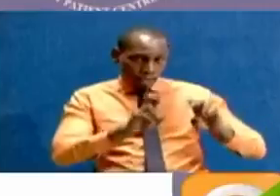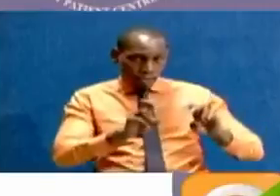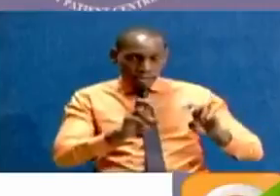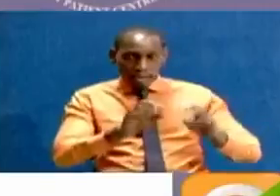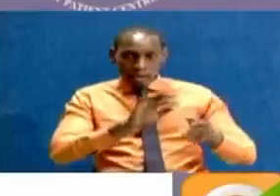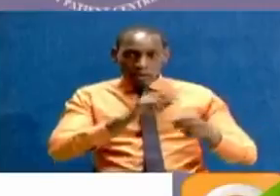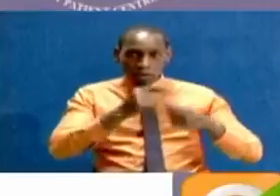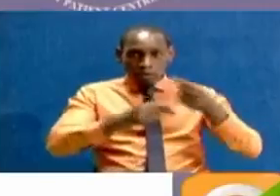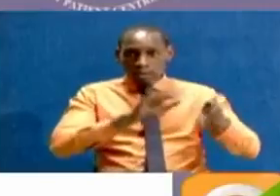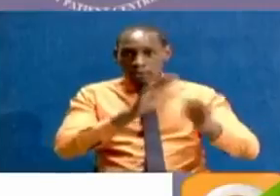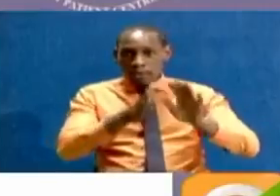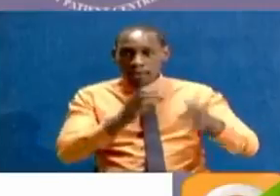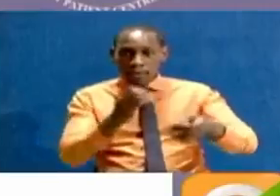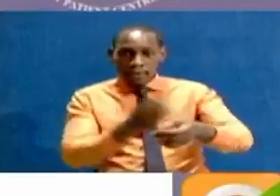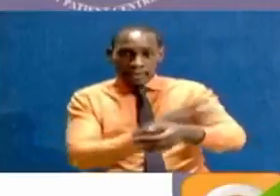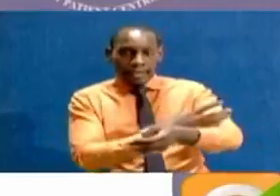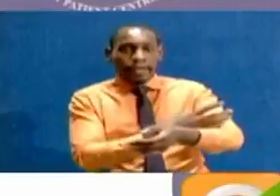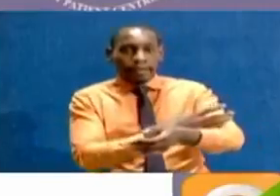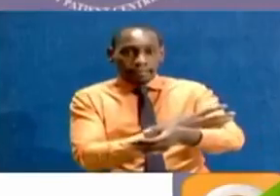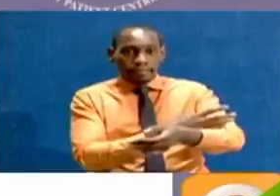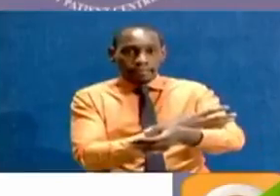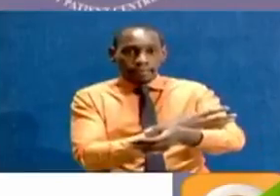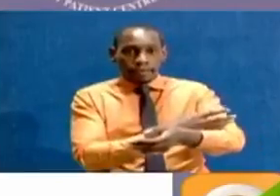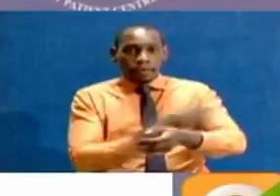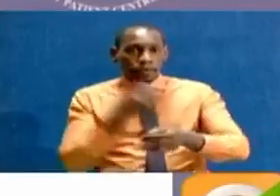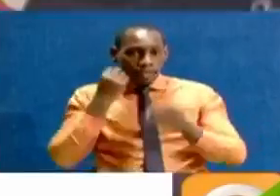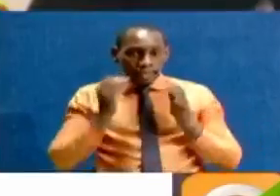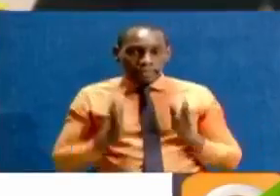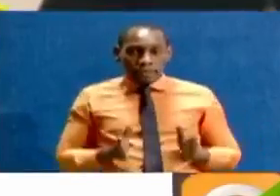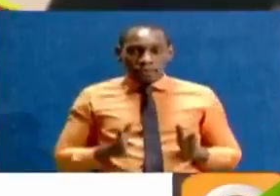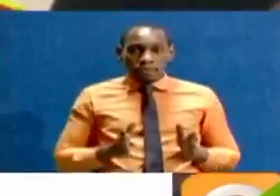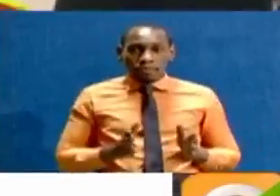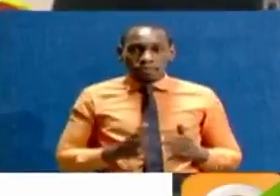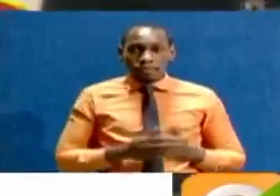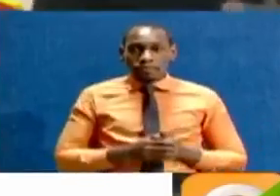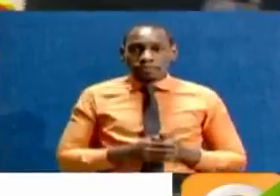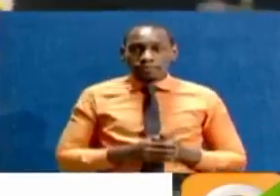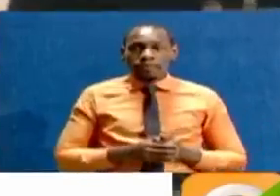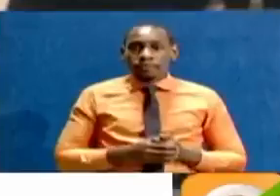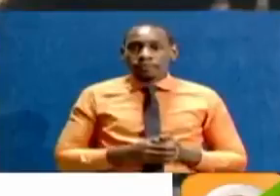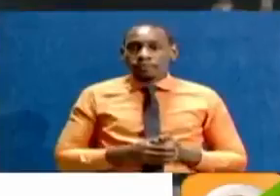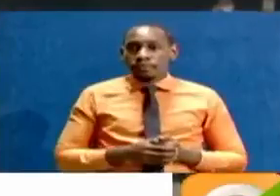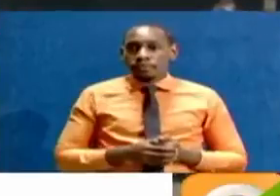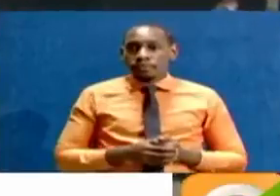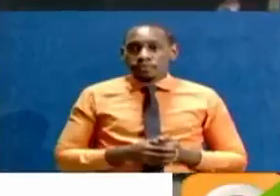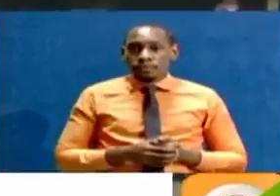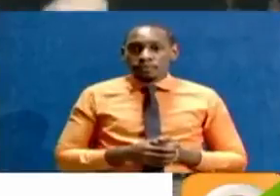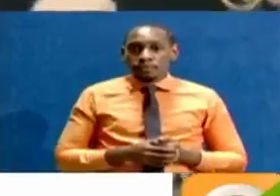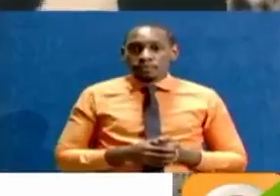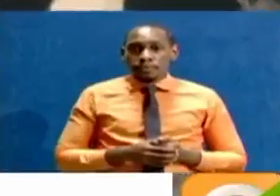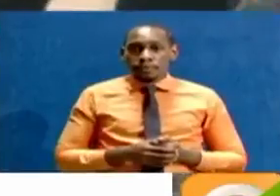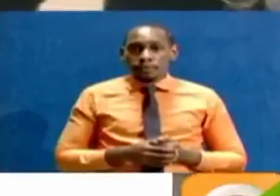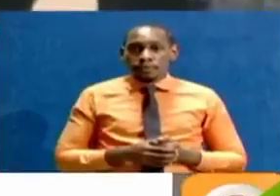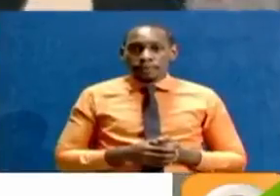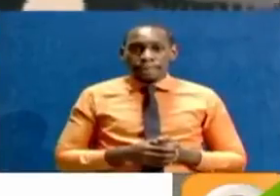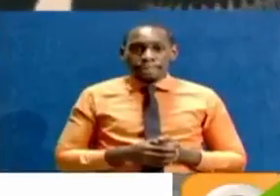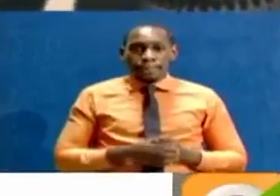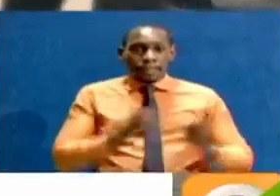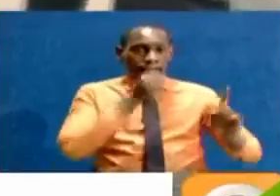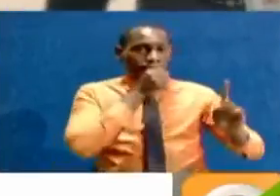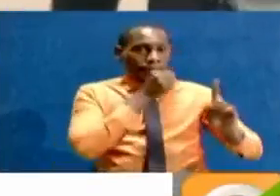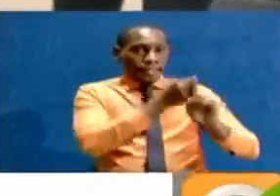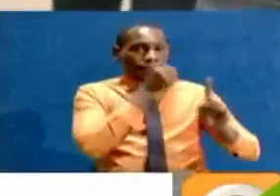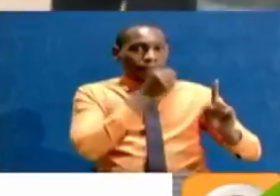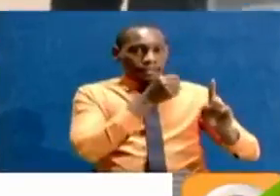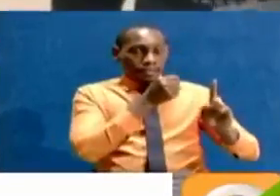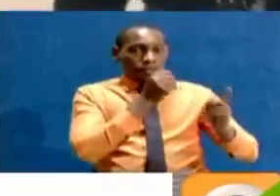progression of cancer on the patient. The impact of this development